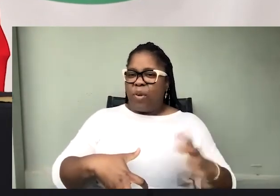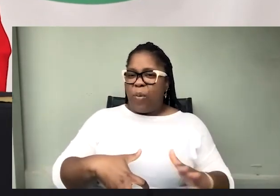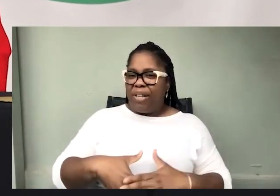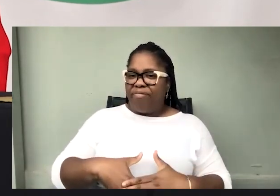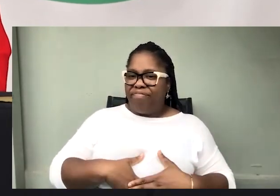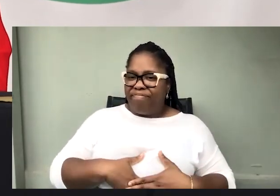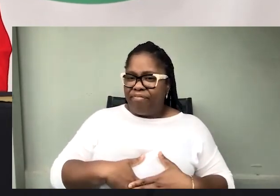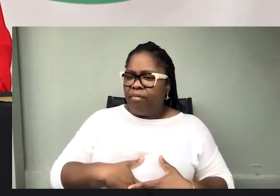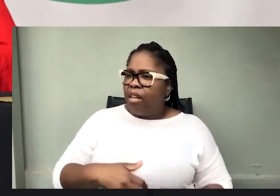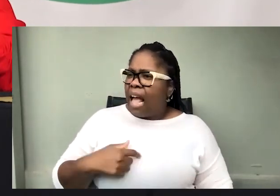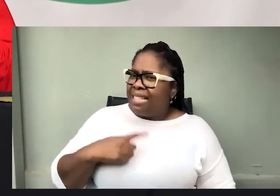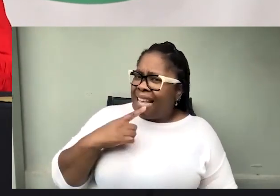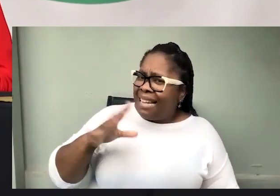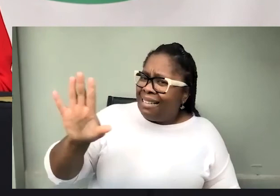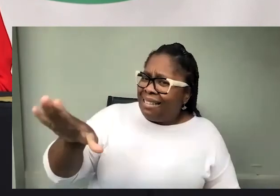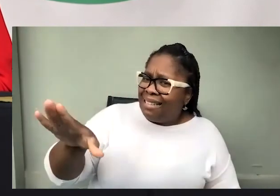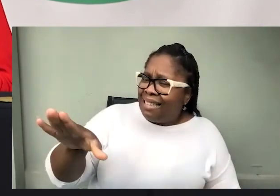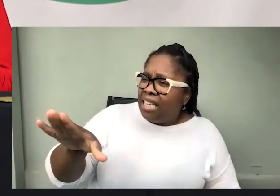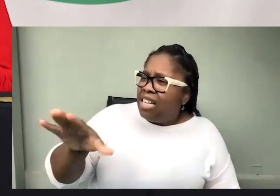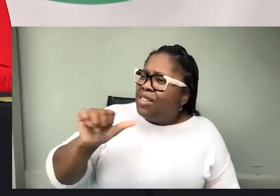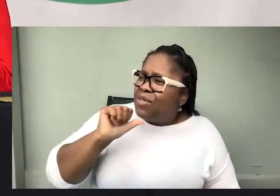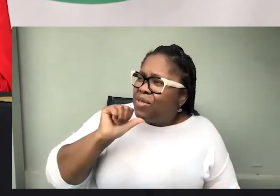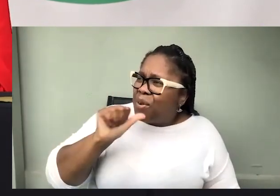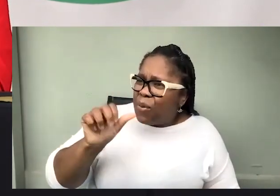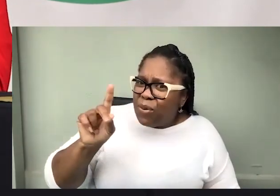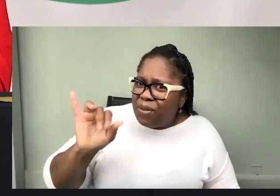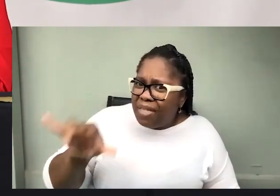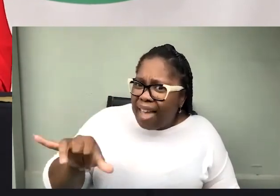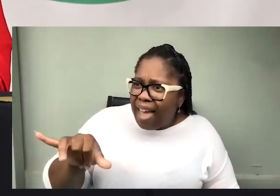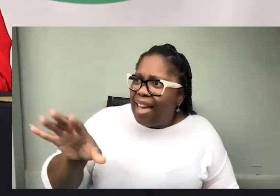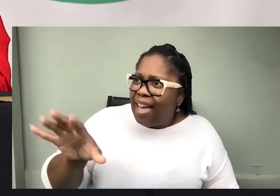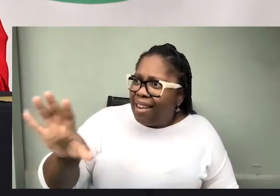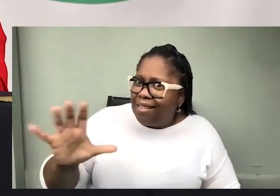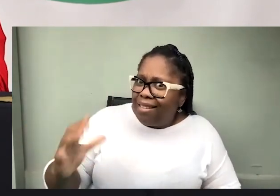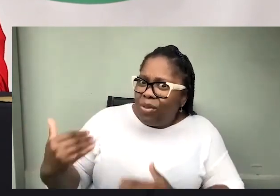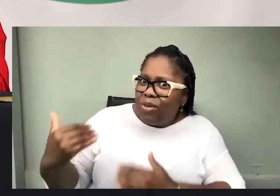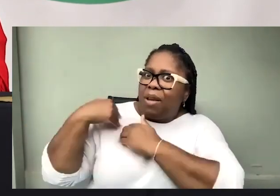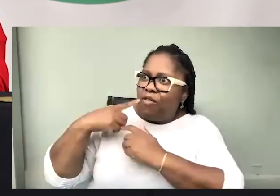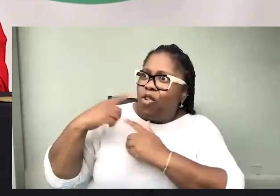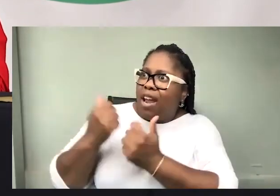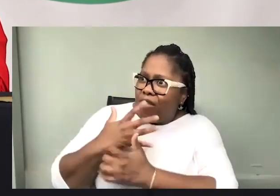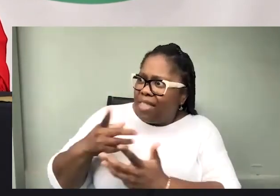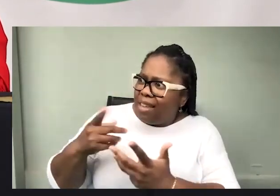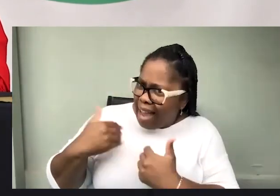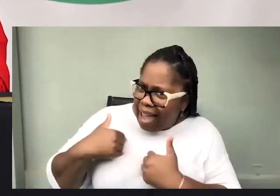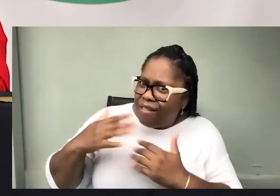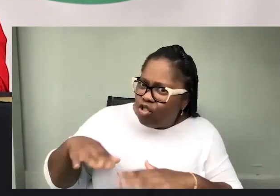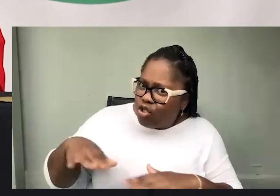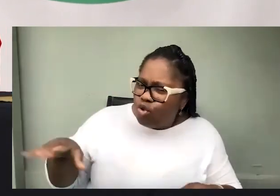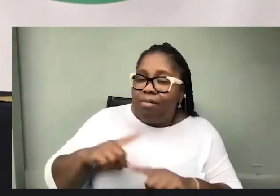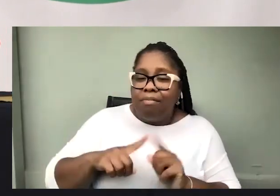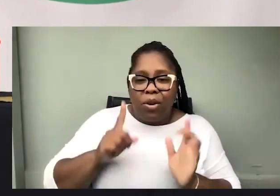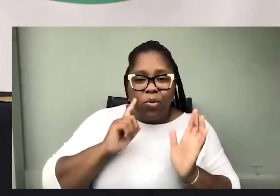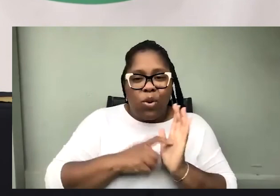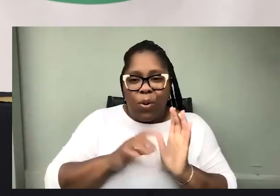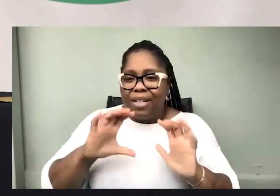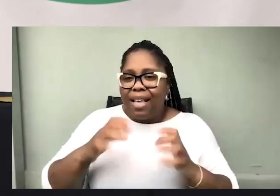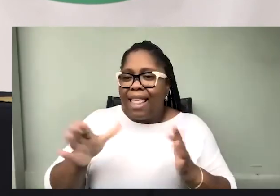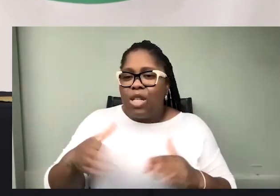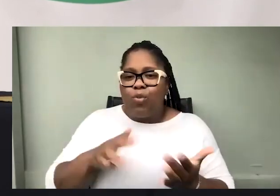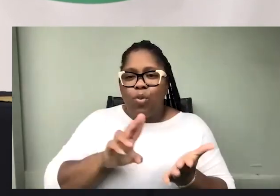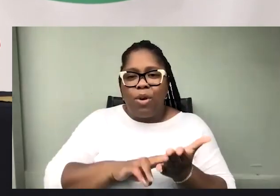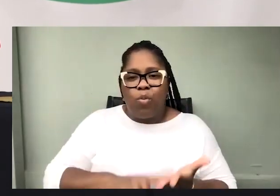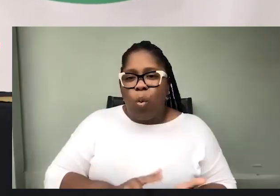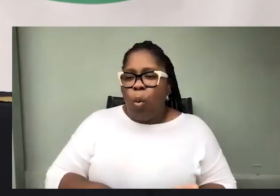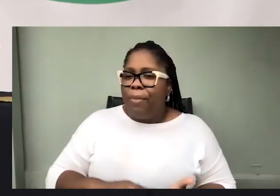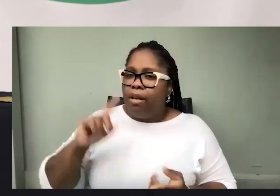them as a parent, don't put everything on your shoulders, but the point is we see classroom enrollment way down,